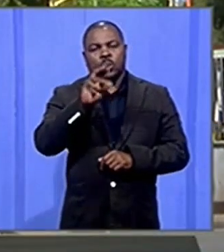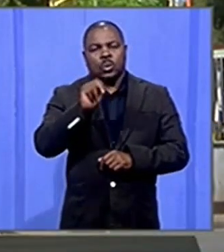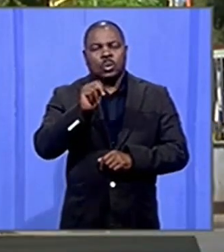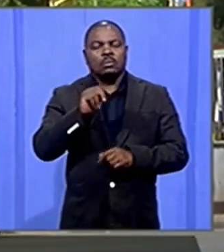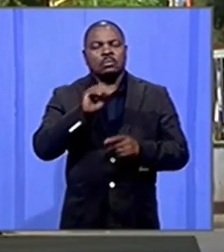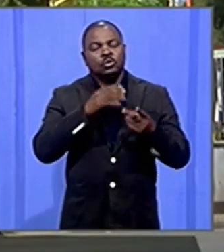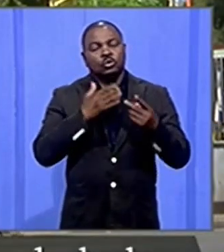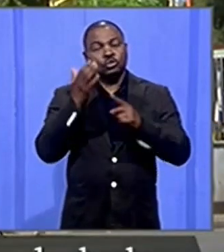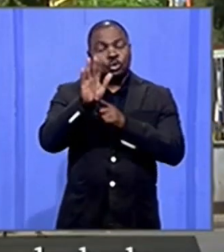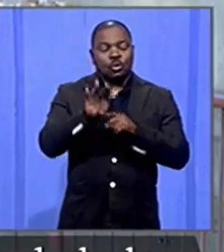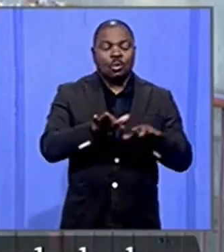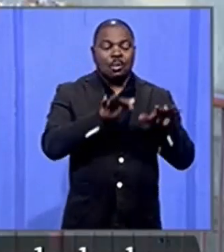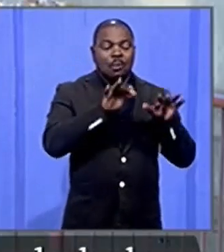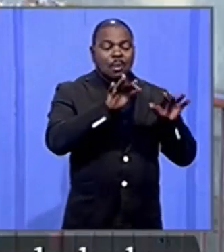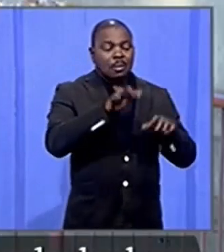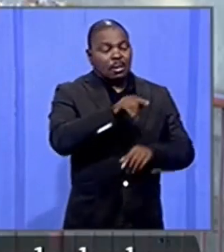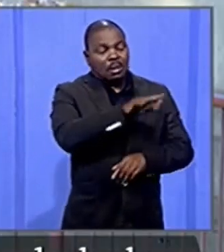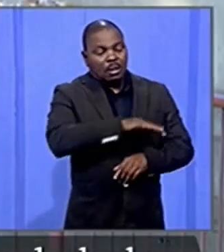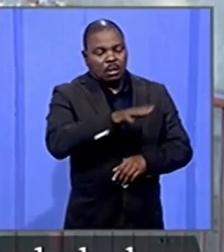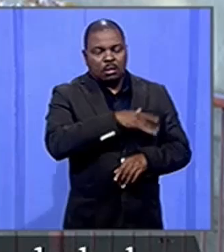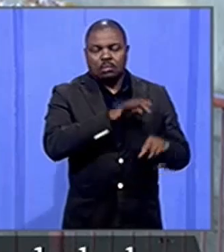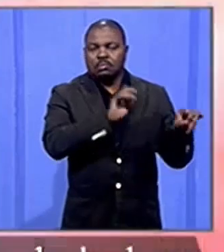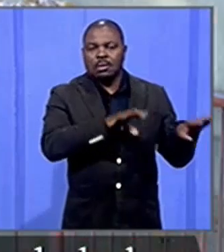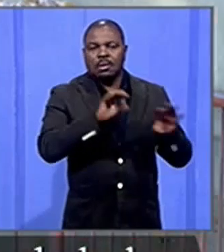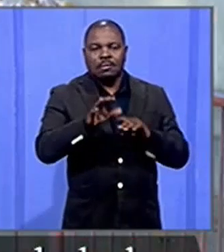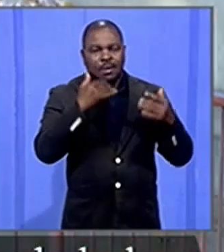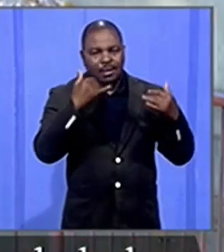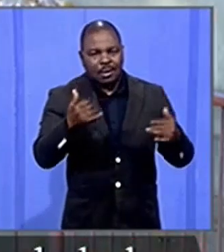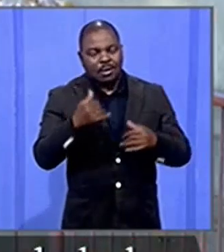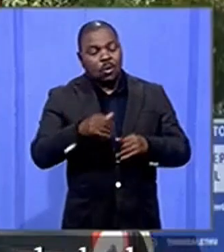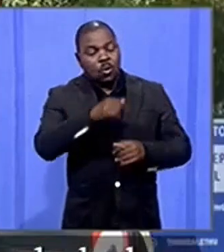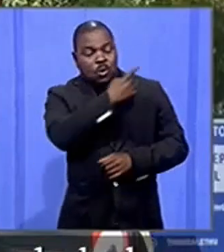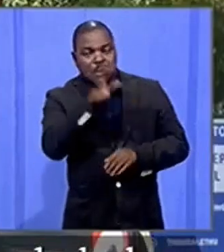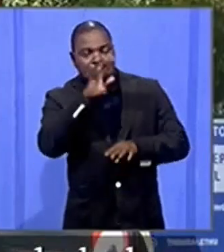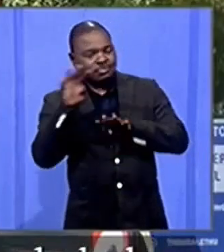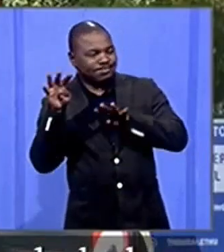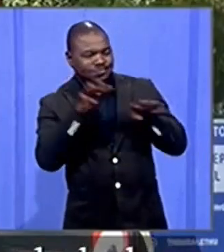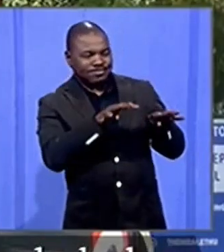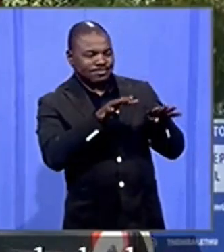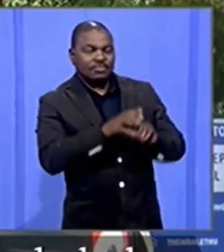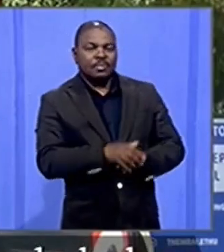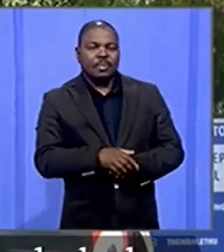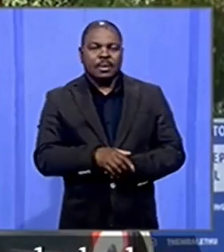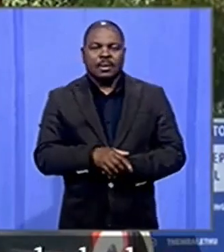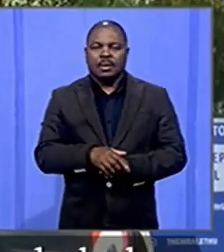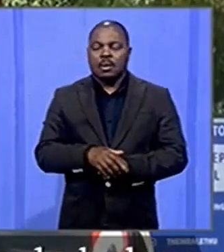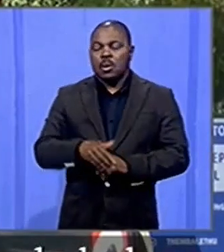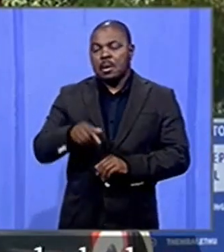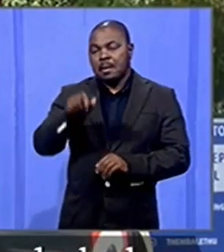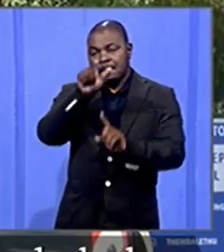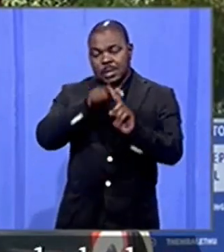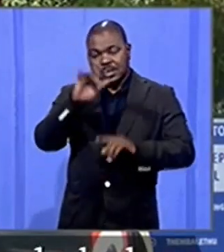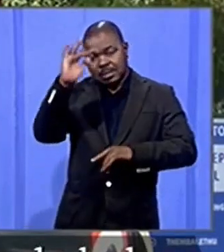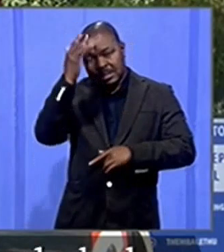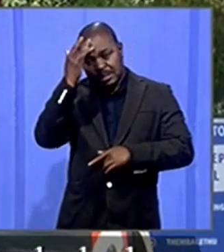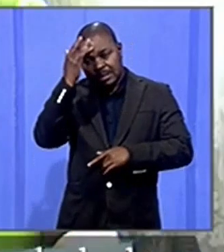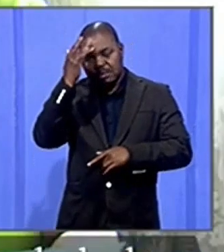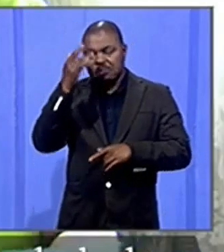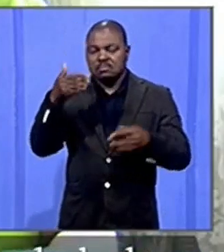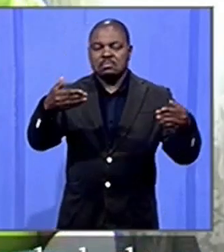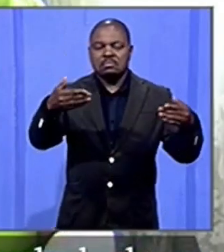ga balwetse e beile bookelo ba Helen Joseph mo pepeneneng. Ditatofatso tsa go fitlhwa ga molwetse jaaka mmele o senang